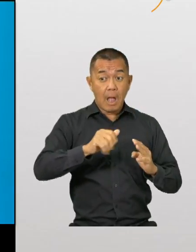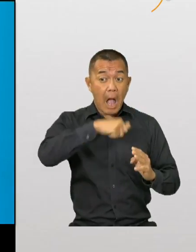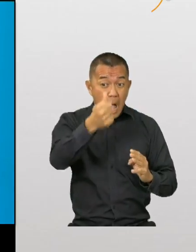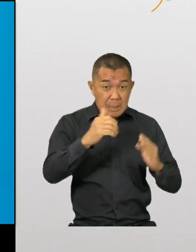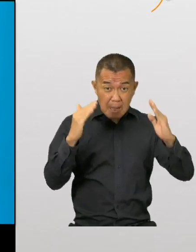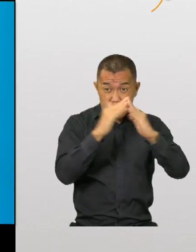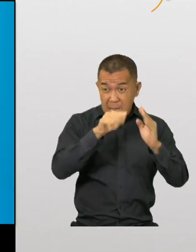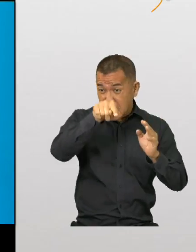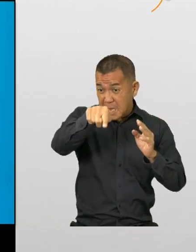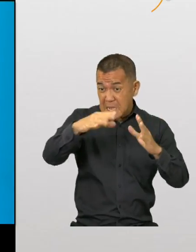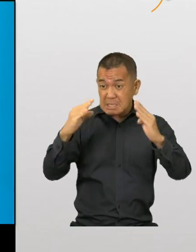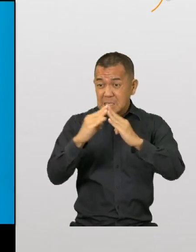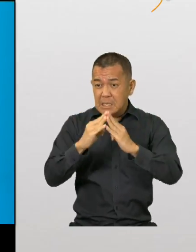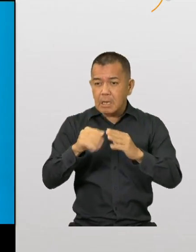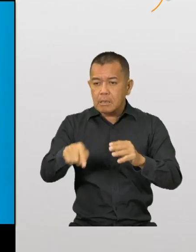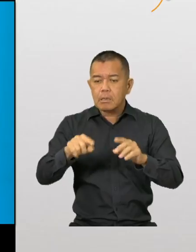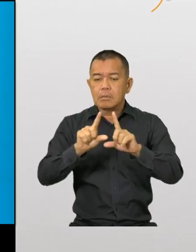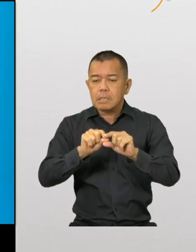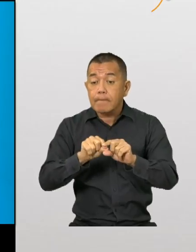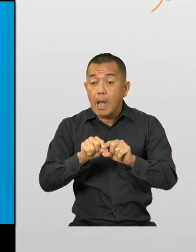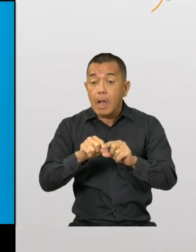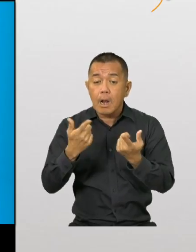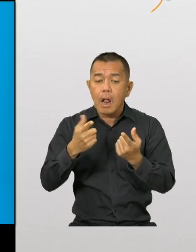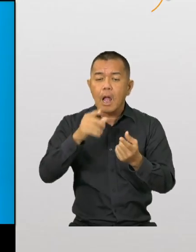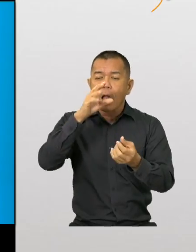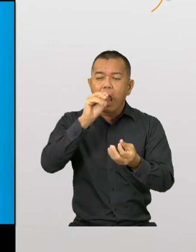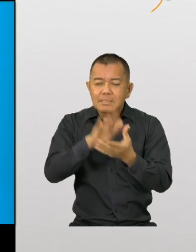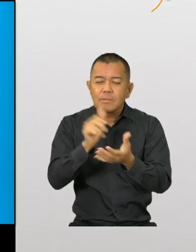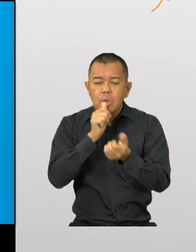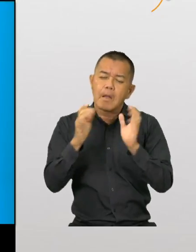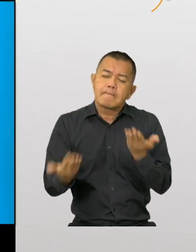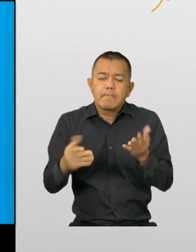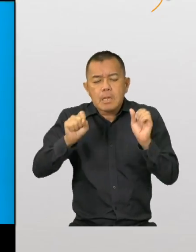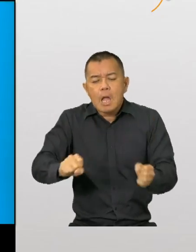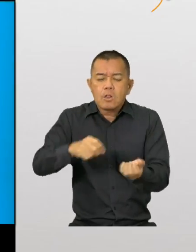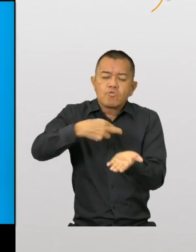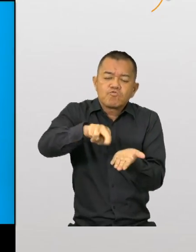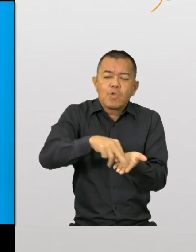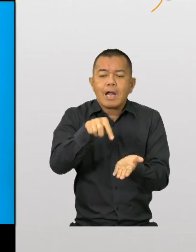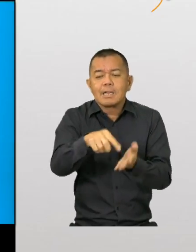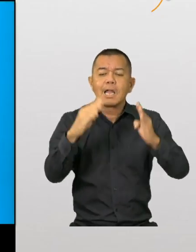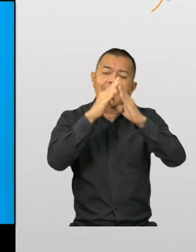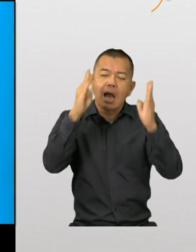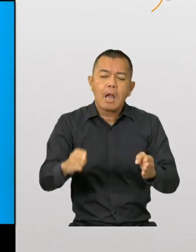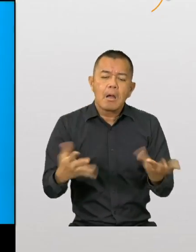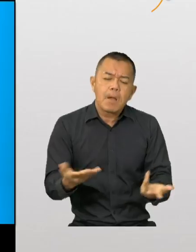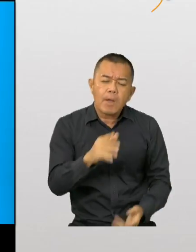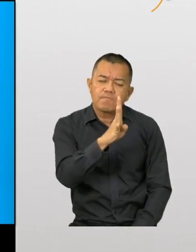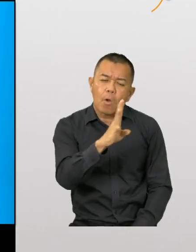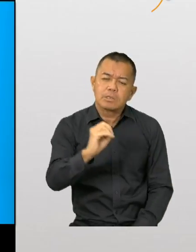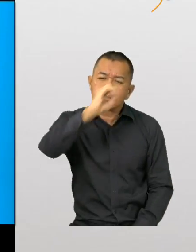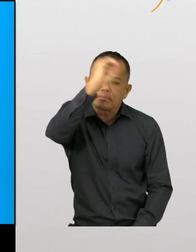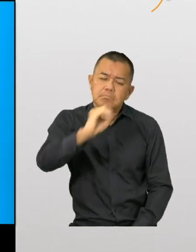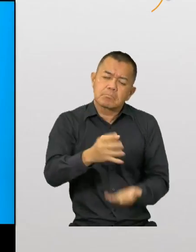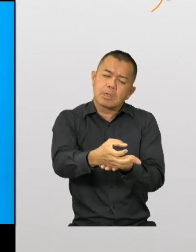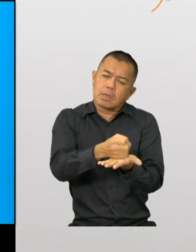to rent a flat, and the monthly rent can cost up to 40% of their household income. And in some cities, you don't rent a flat, you